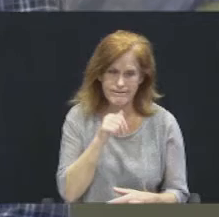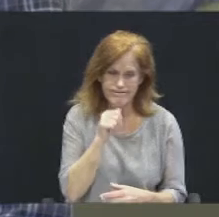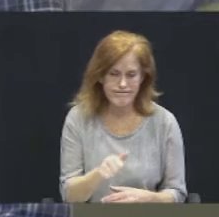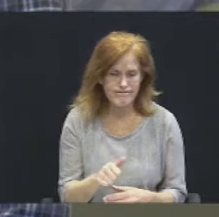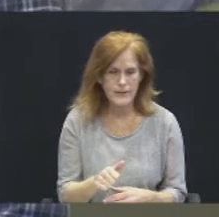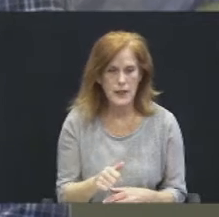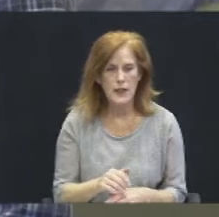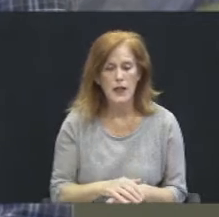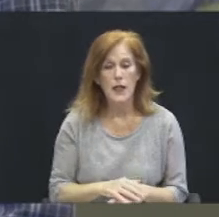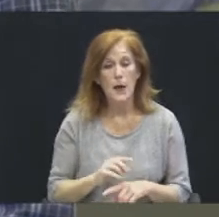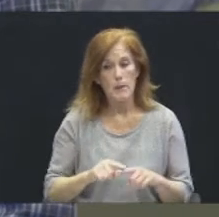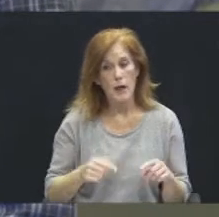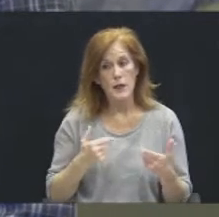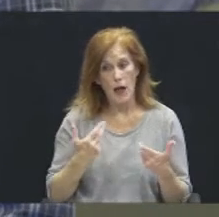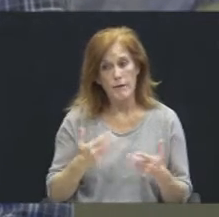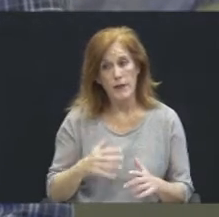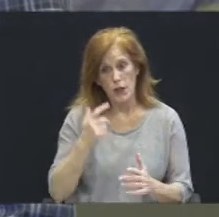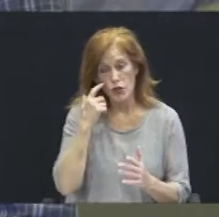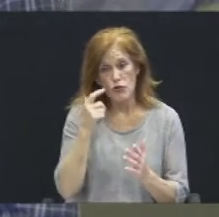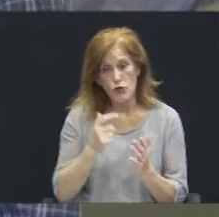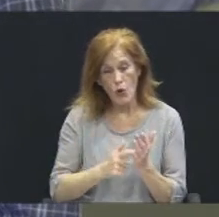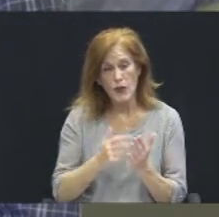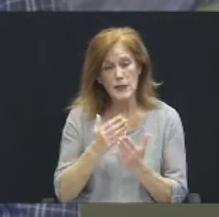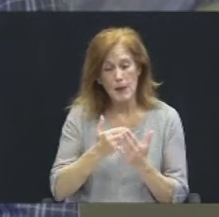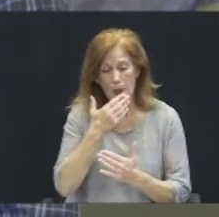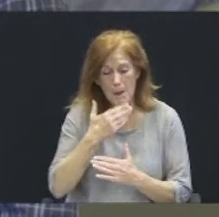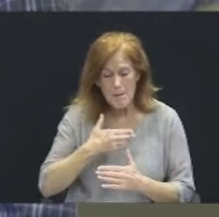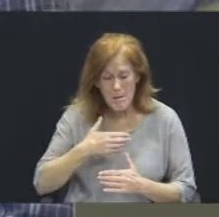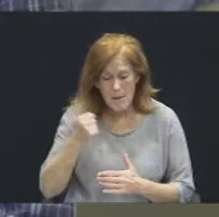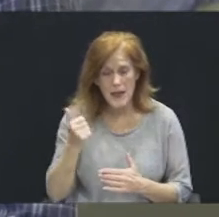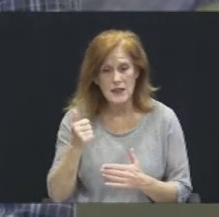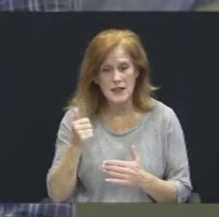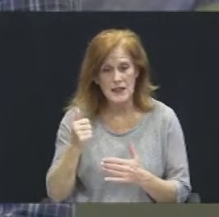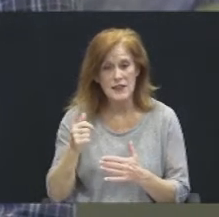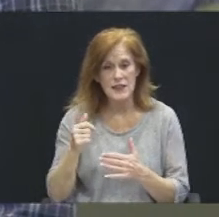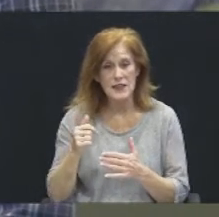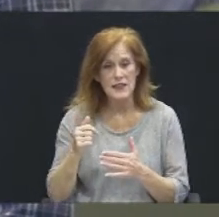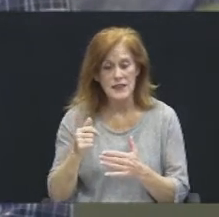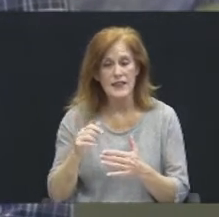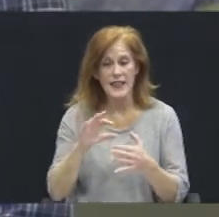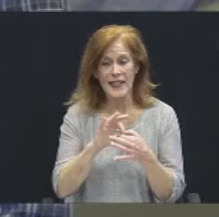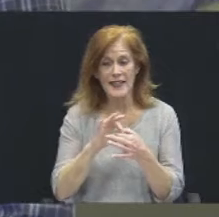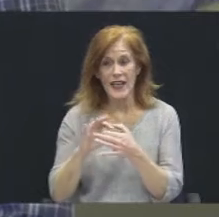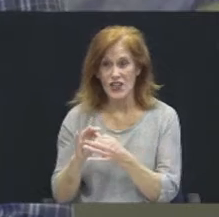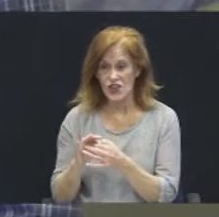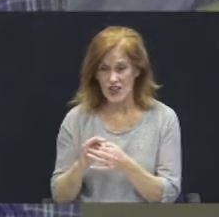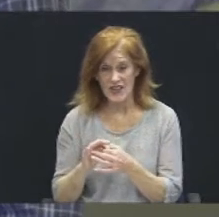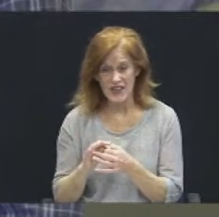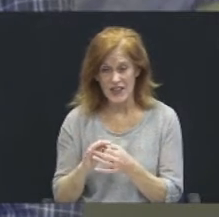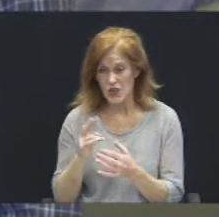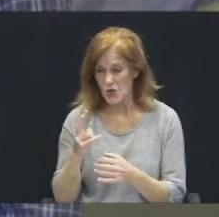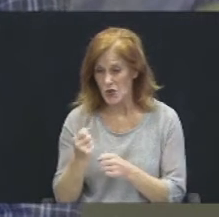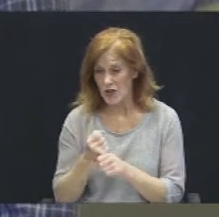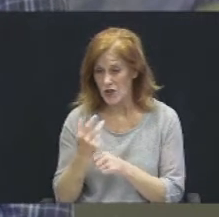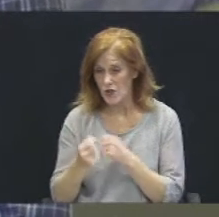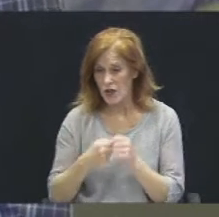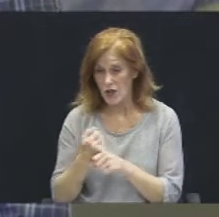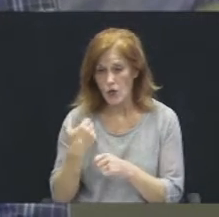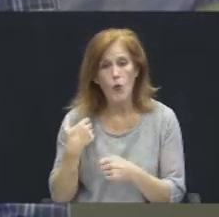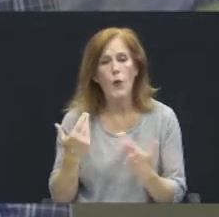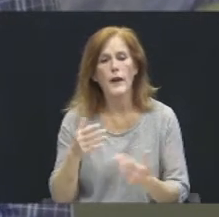a connect, but I've seen some of the biggest connections that I've seen over the last 2 to 3 years have been on Facebook